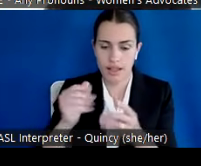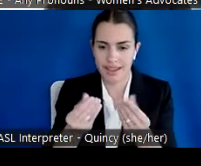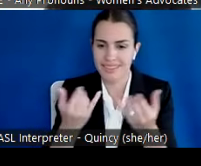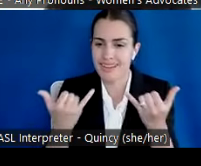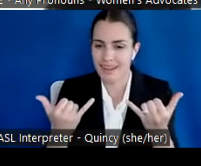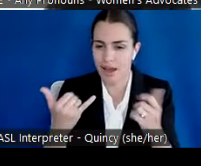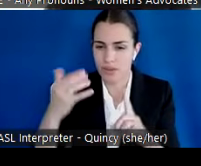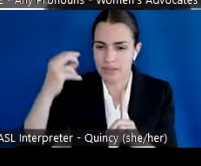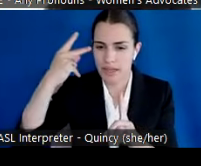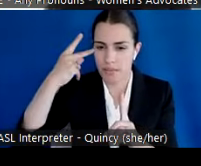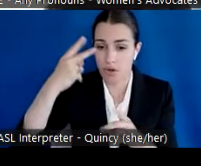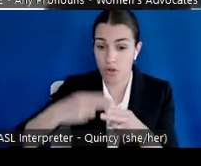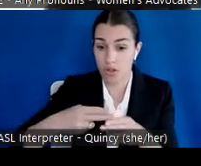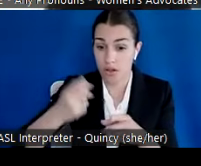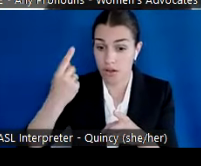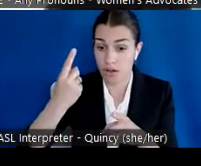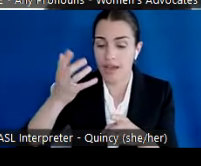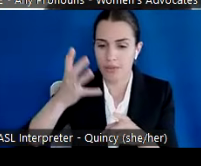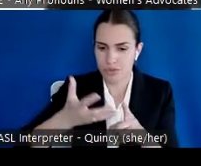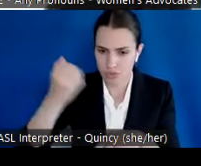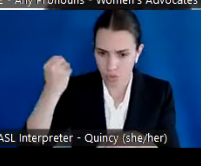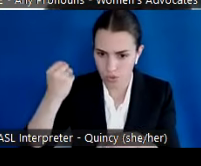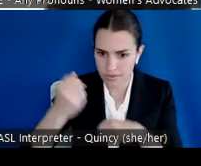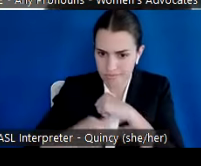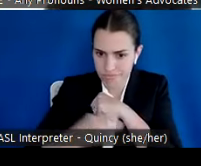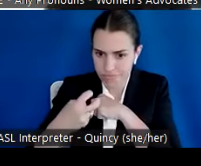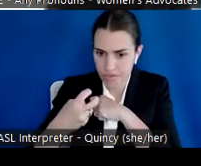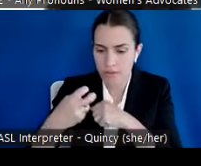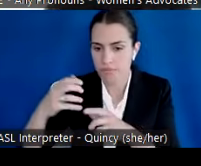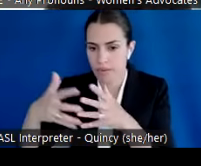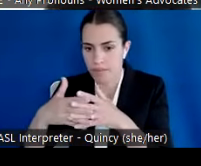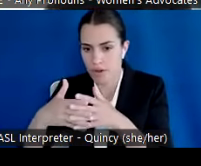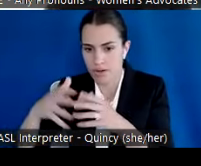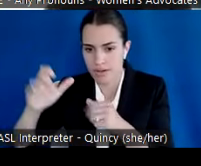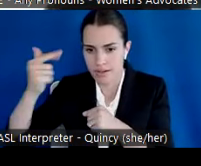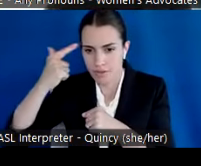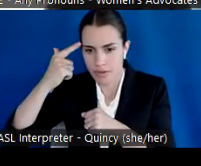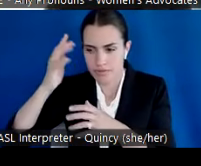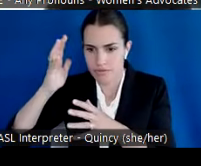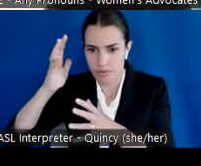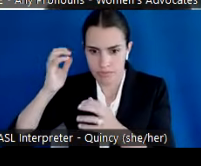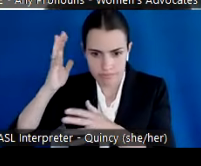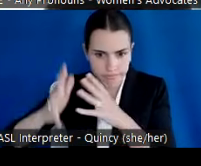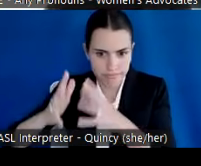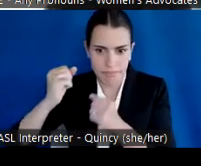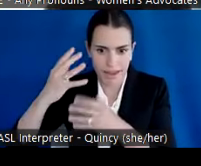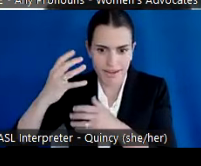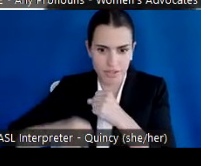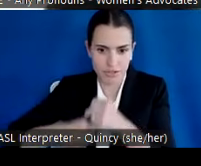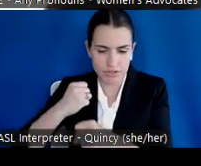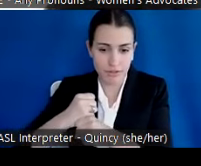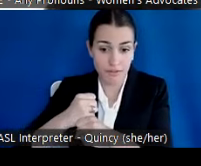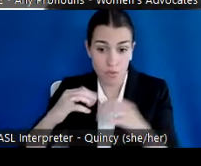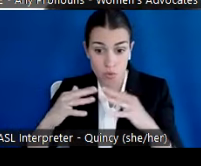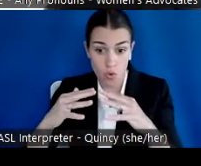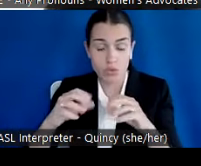Paul was stolen from the Dakota people by the American government through centuries of wars, broken treaties, and acts of